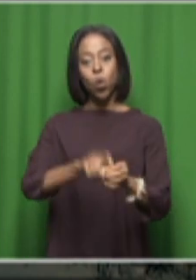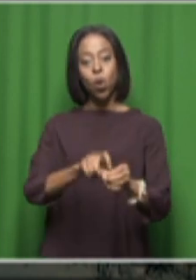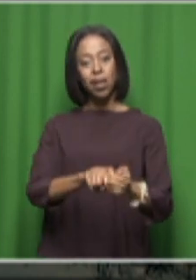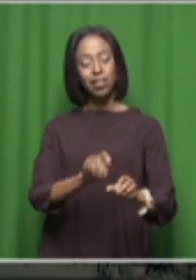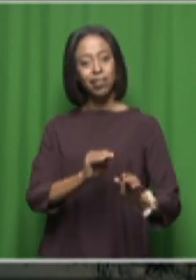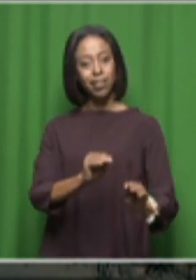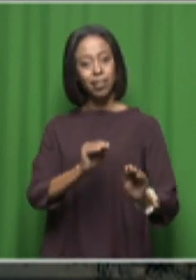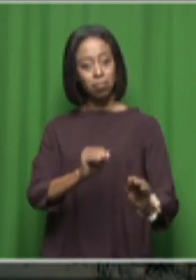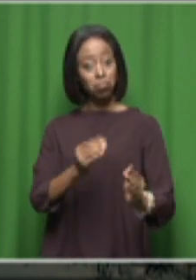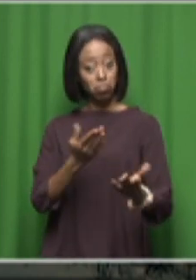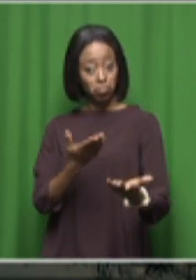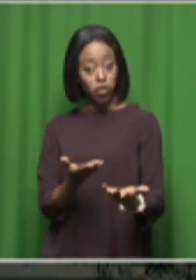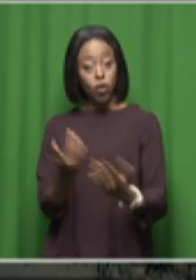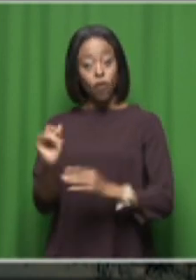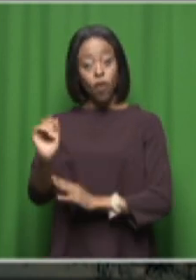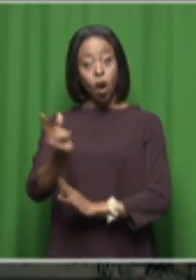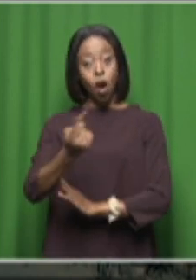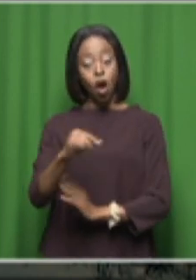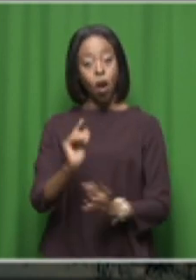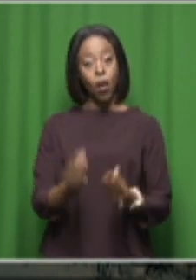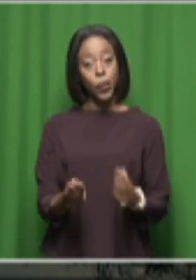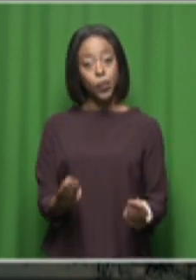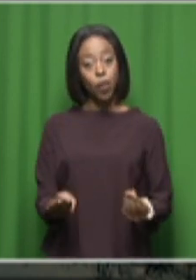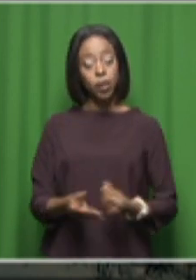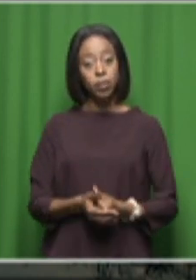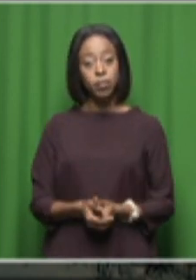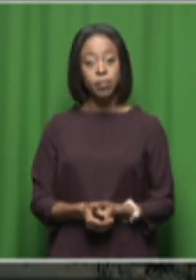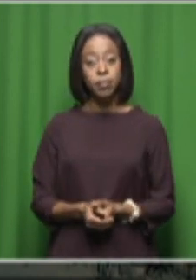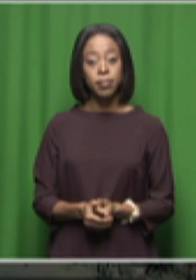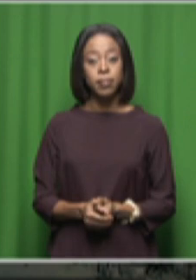quality education for all our children.